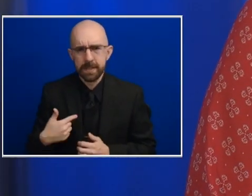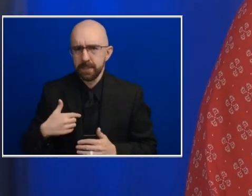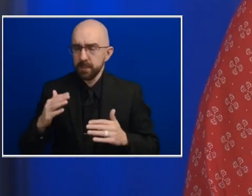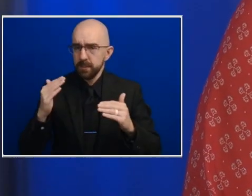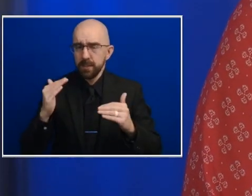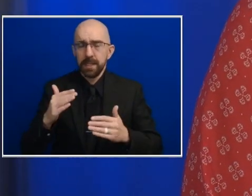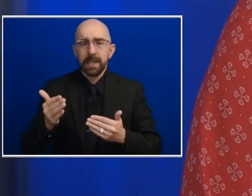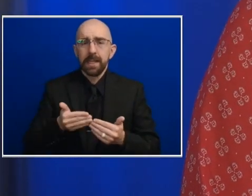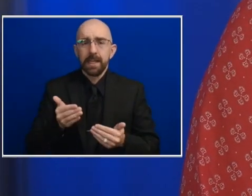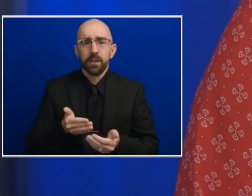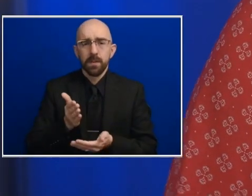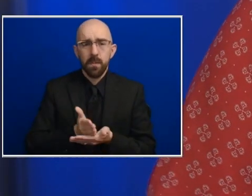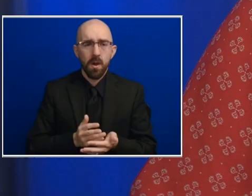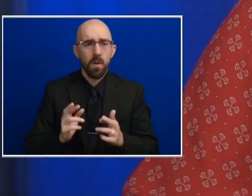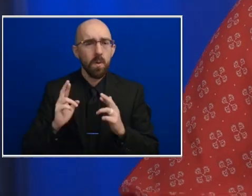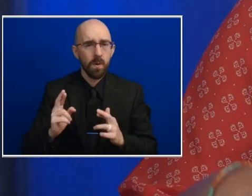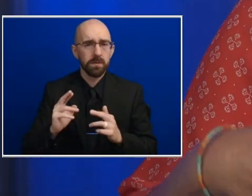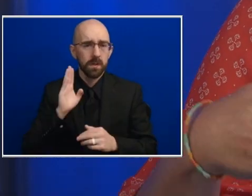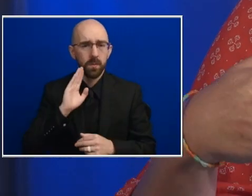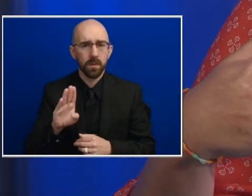part will hopefully be